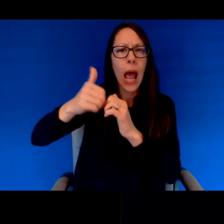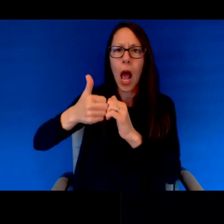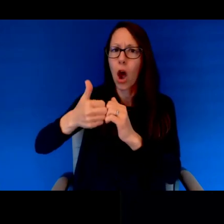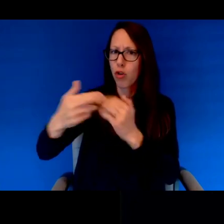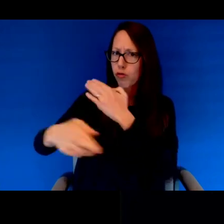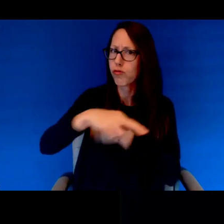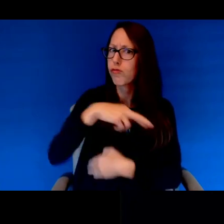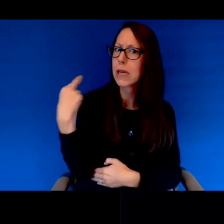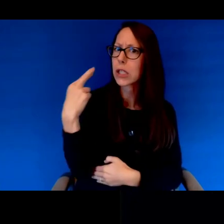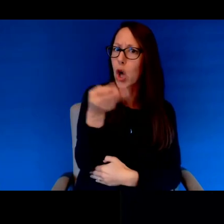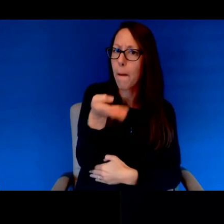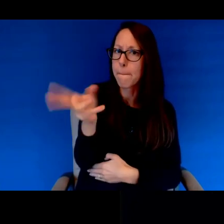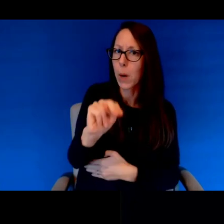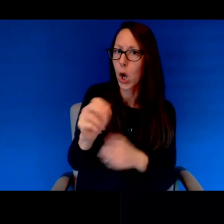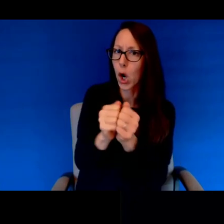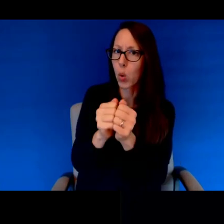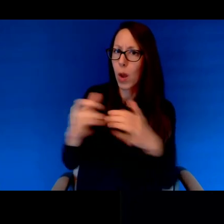without our atmosphere?